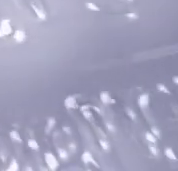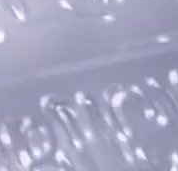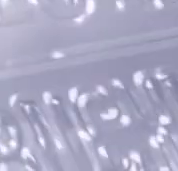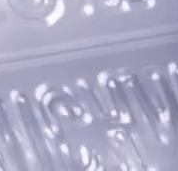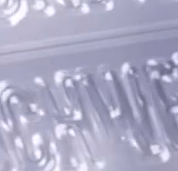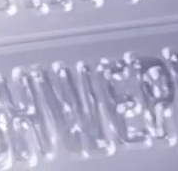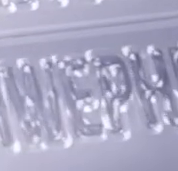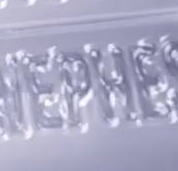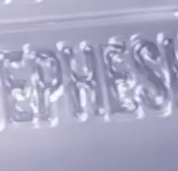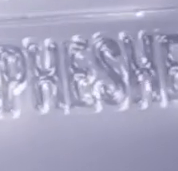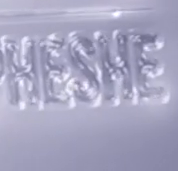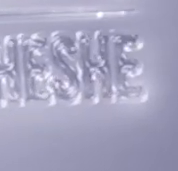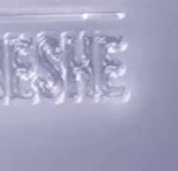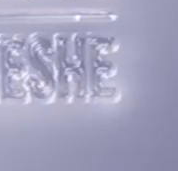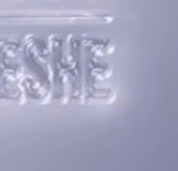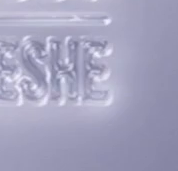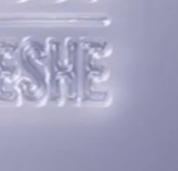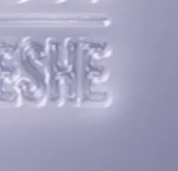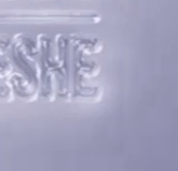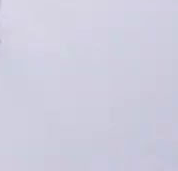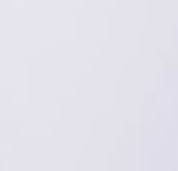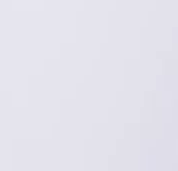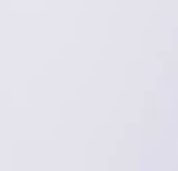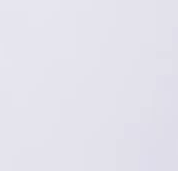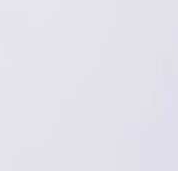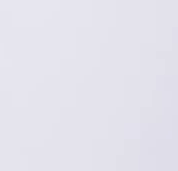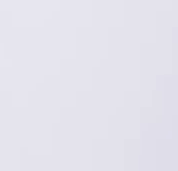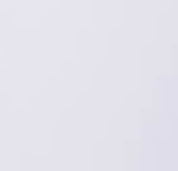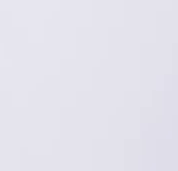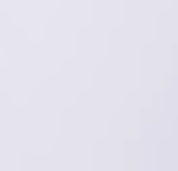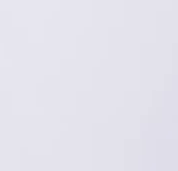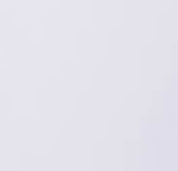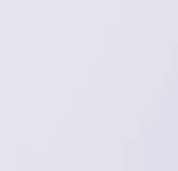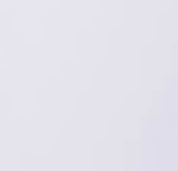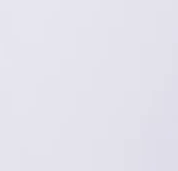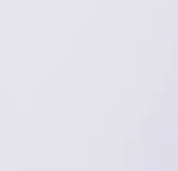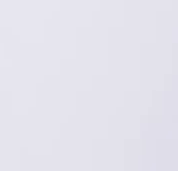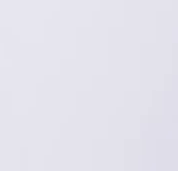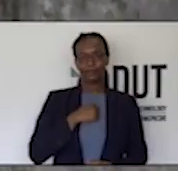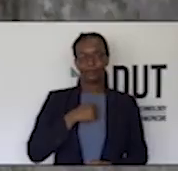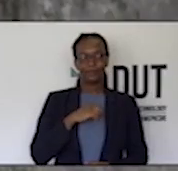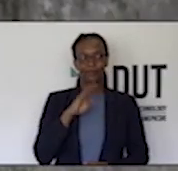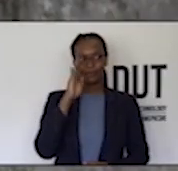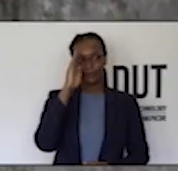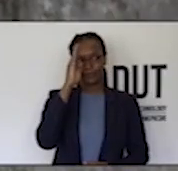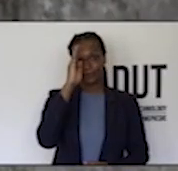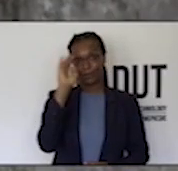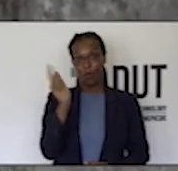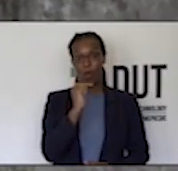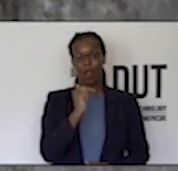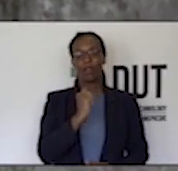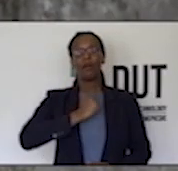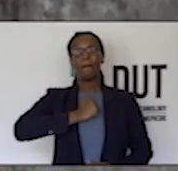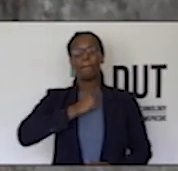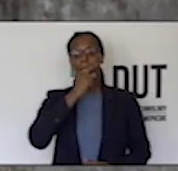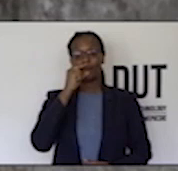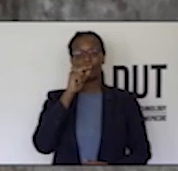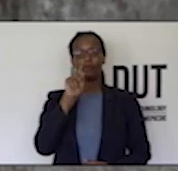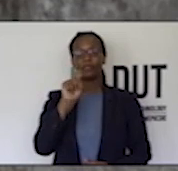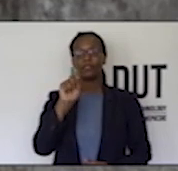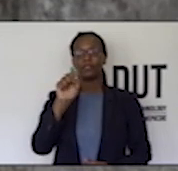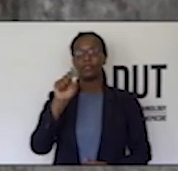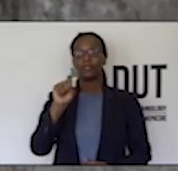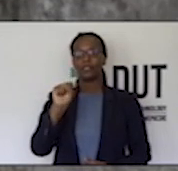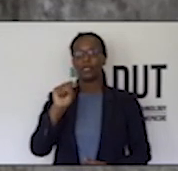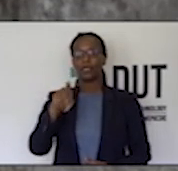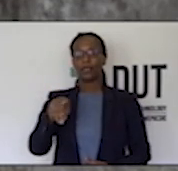Our next speaker is Tsepiso Tusi from the Department of Student Counseling and Health. Hi, my name is